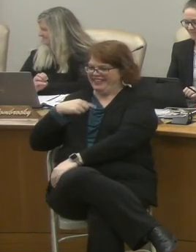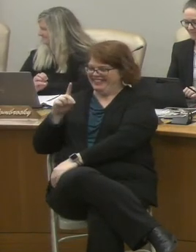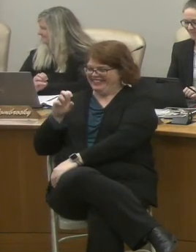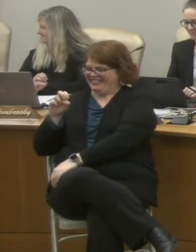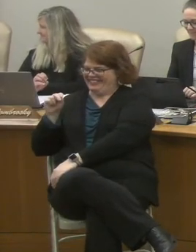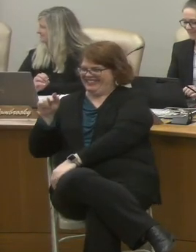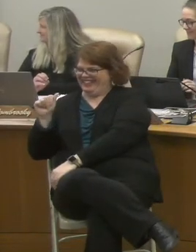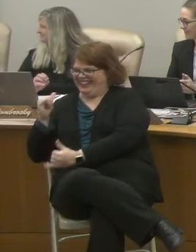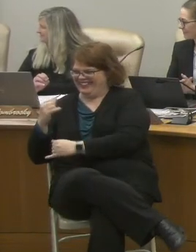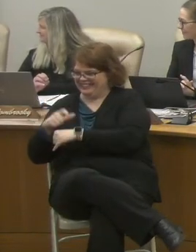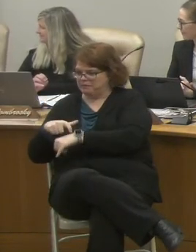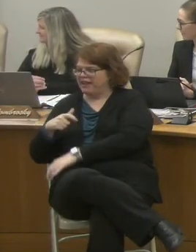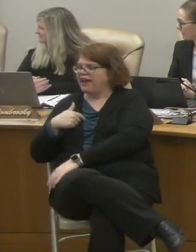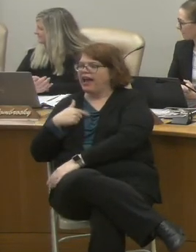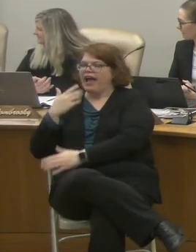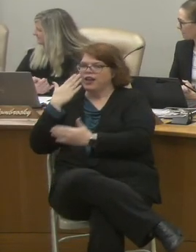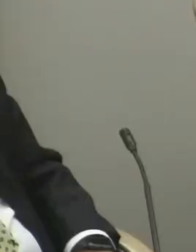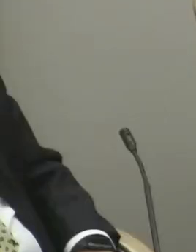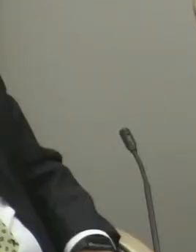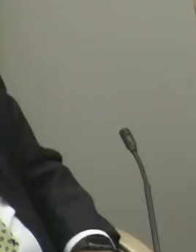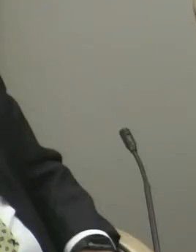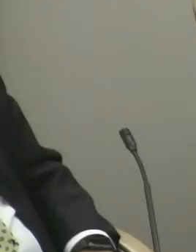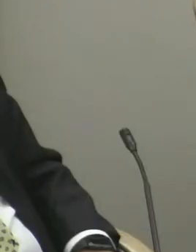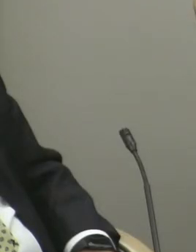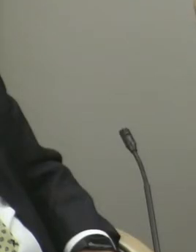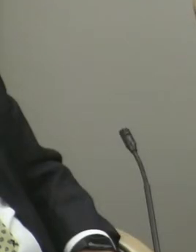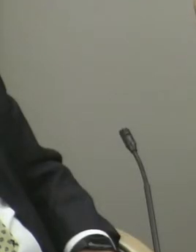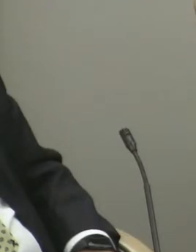it's time I don't know